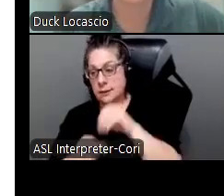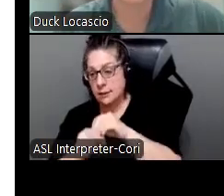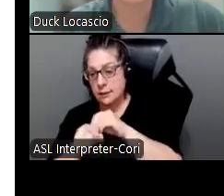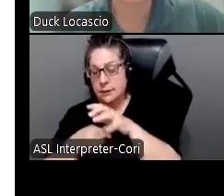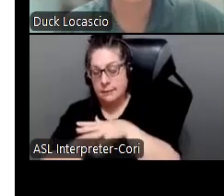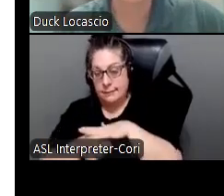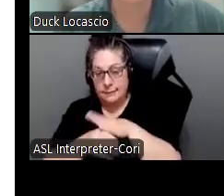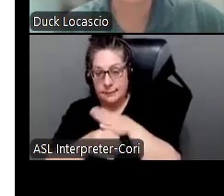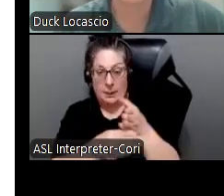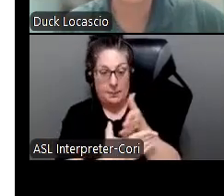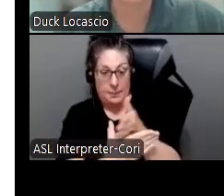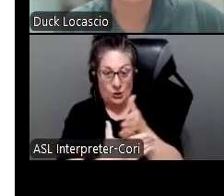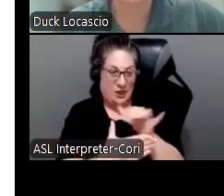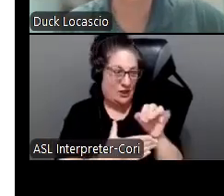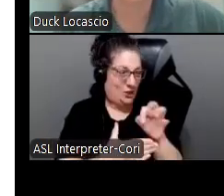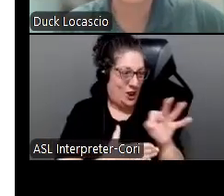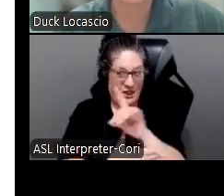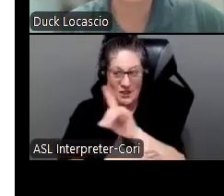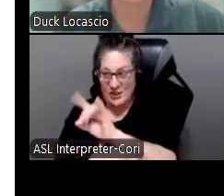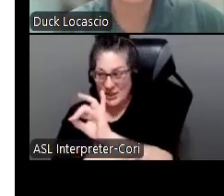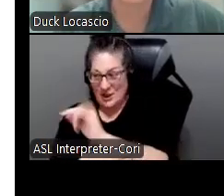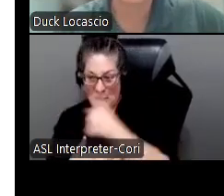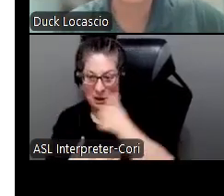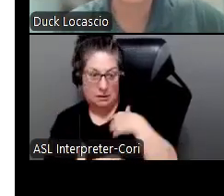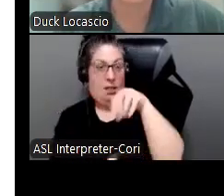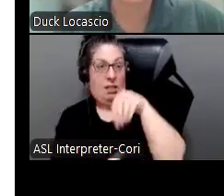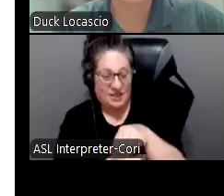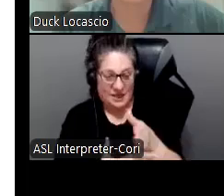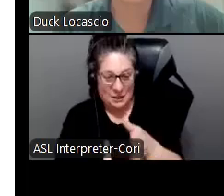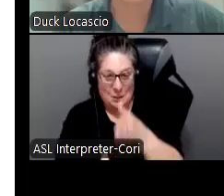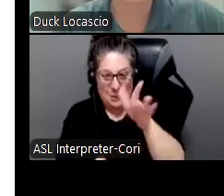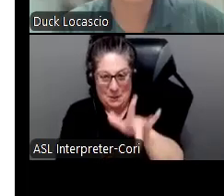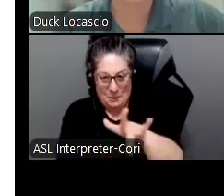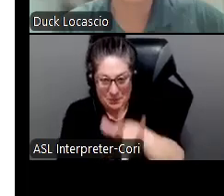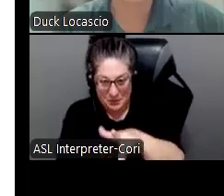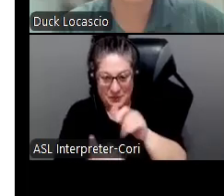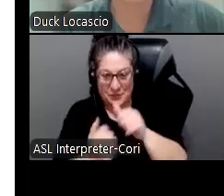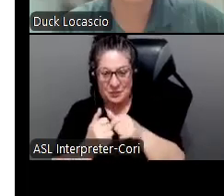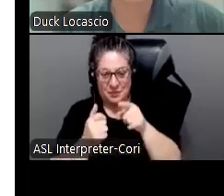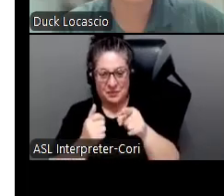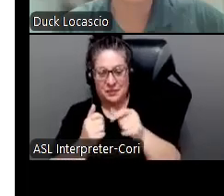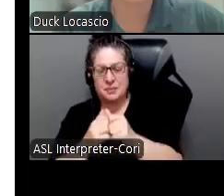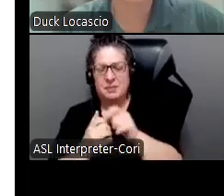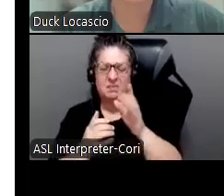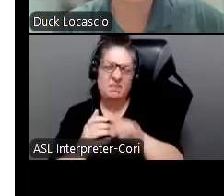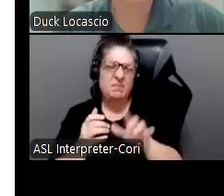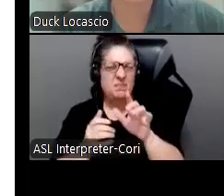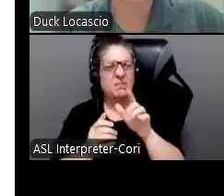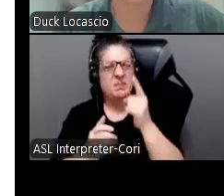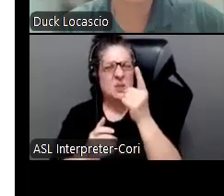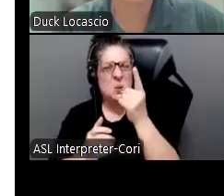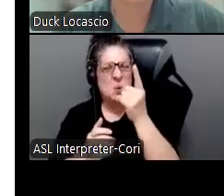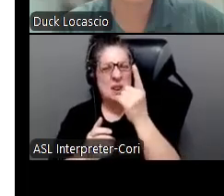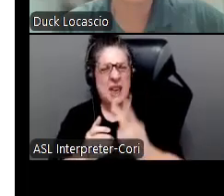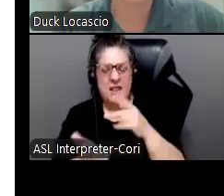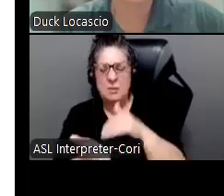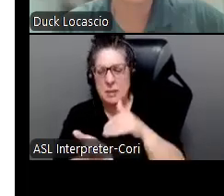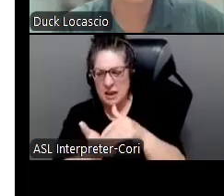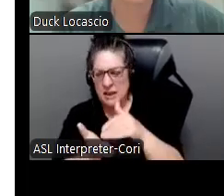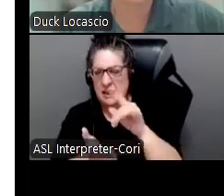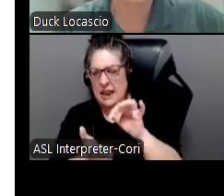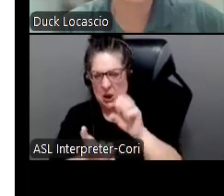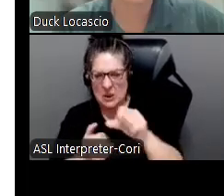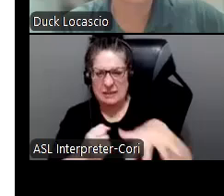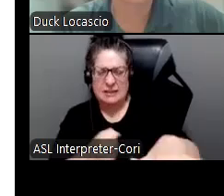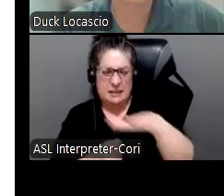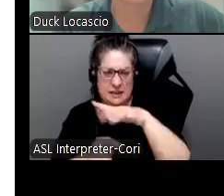in between Jeff and Duck. Anderson Tully's land base was just about 500,000 acres and